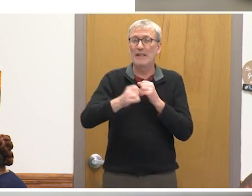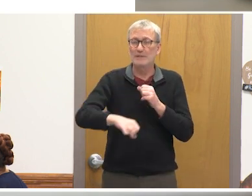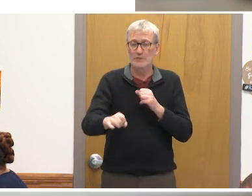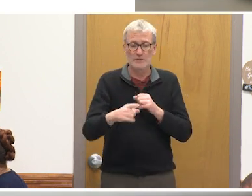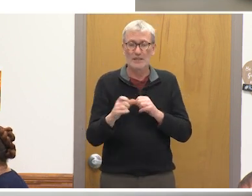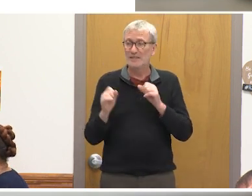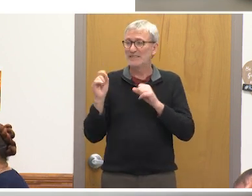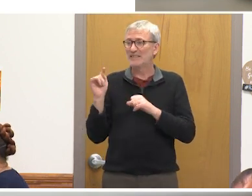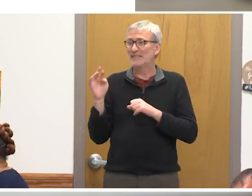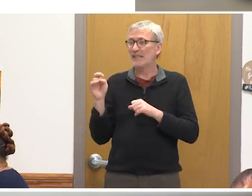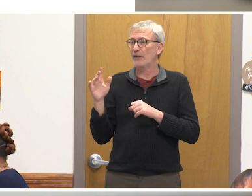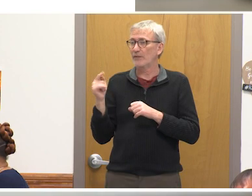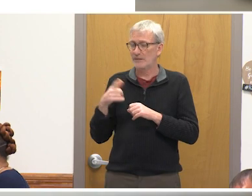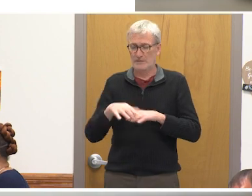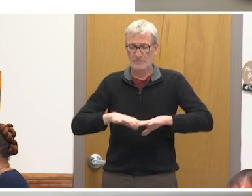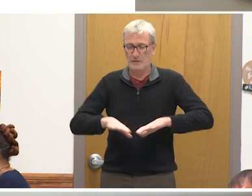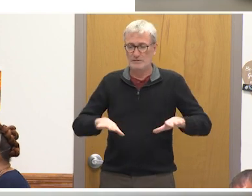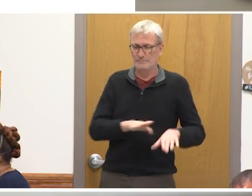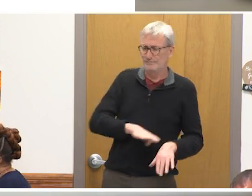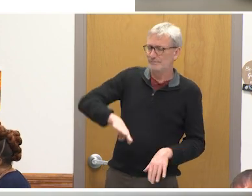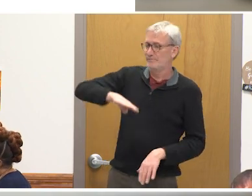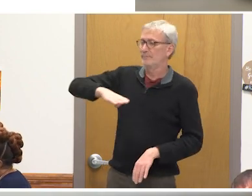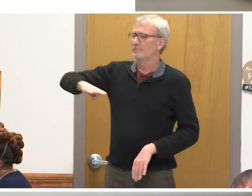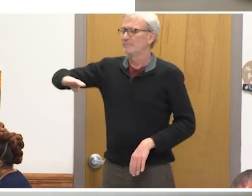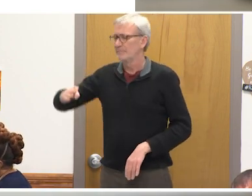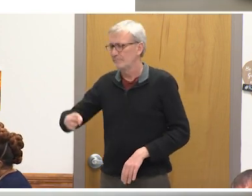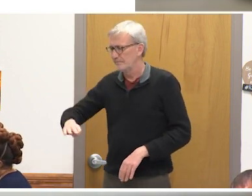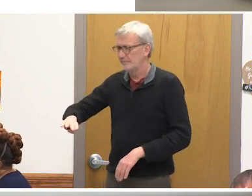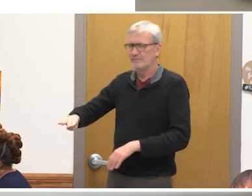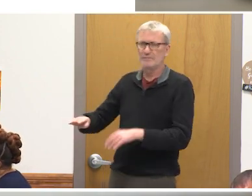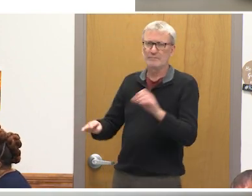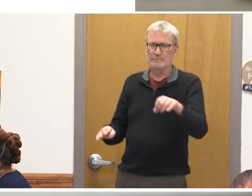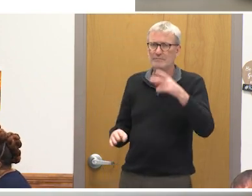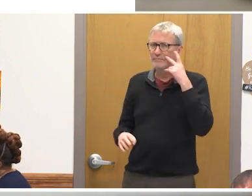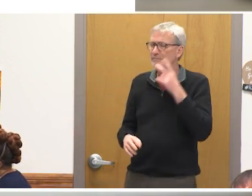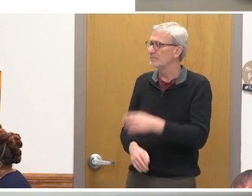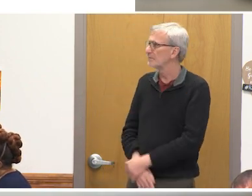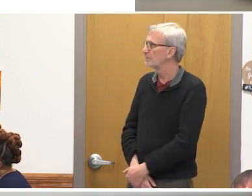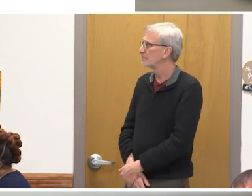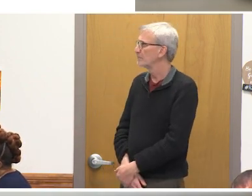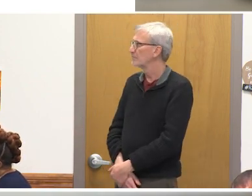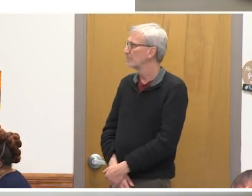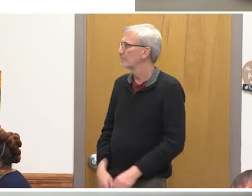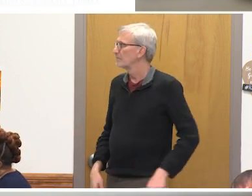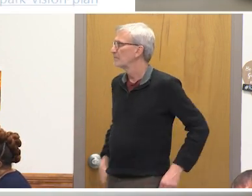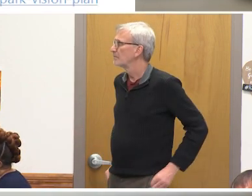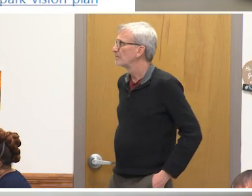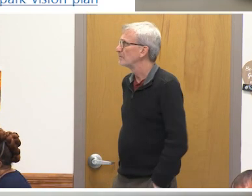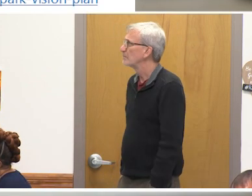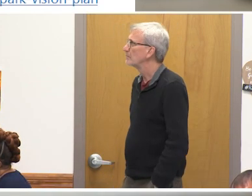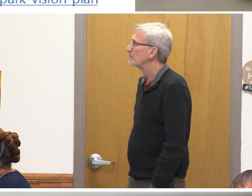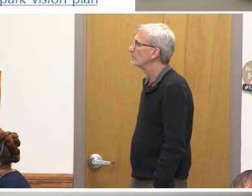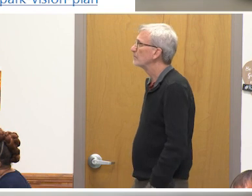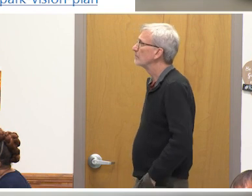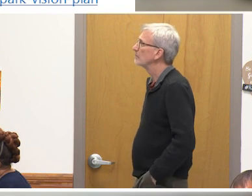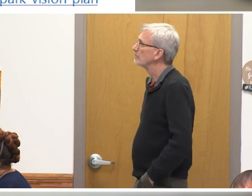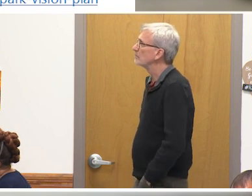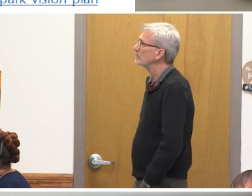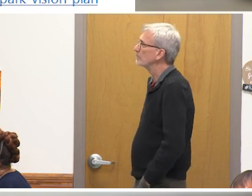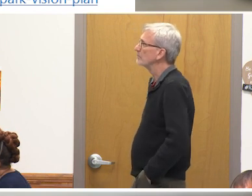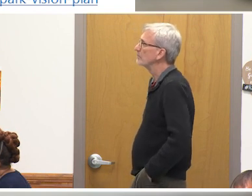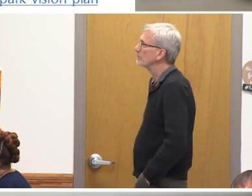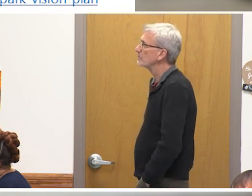Sterrett, and then the raised intersection that is through the entirety of the intersection. And again,